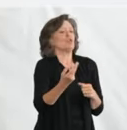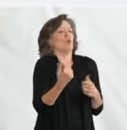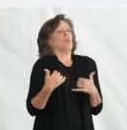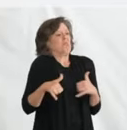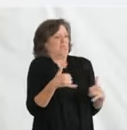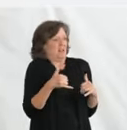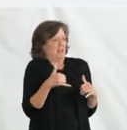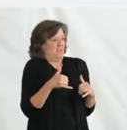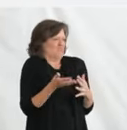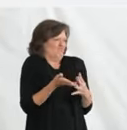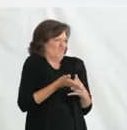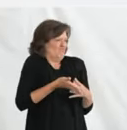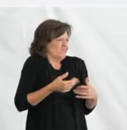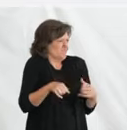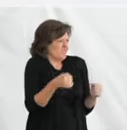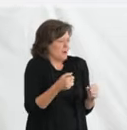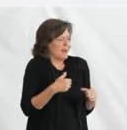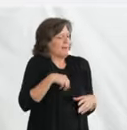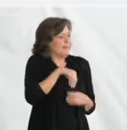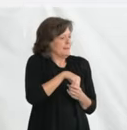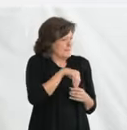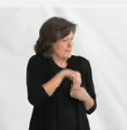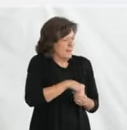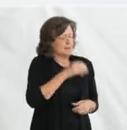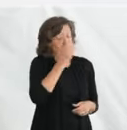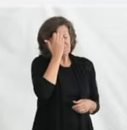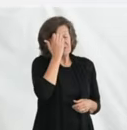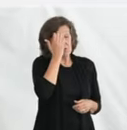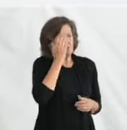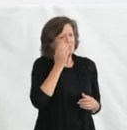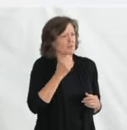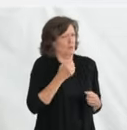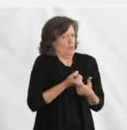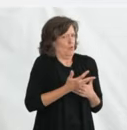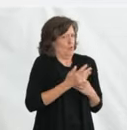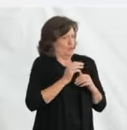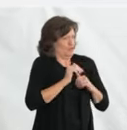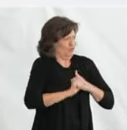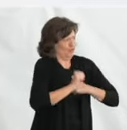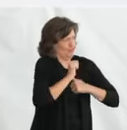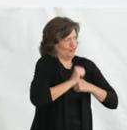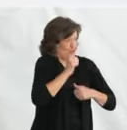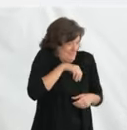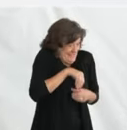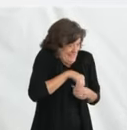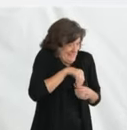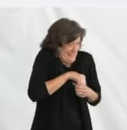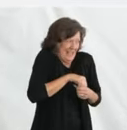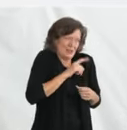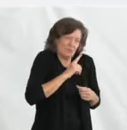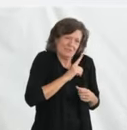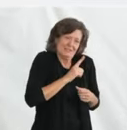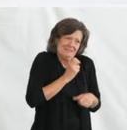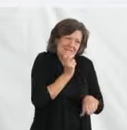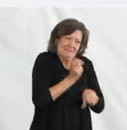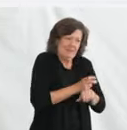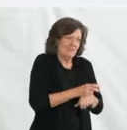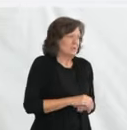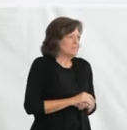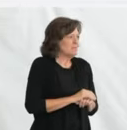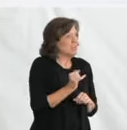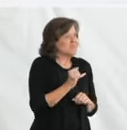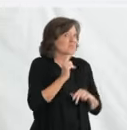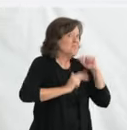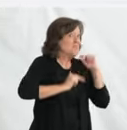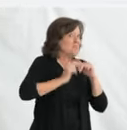putting ourselves in peril inside was a lot more difficult, short of like burning the school down. But none of us were quite that vested in